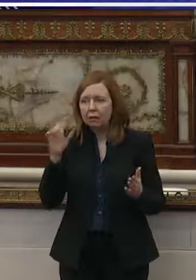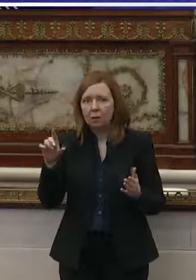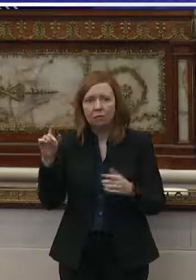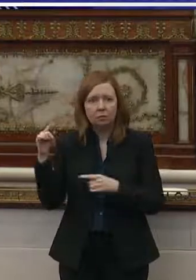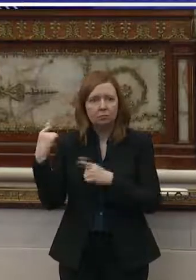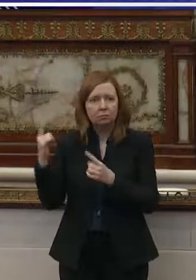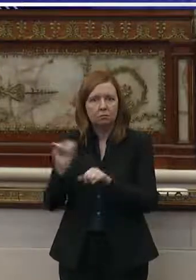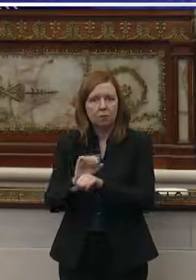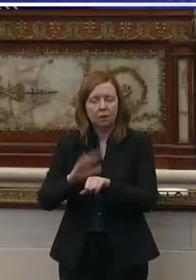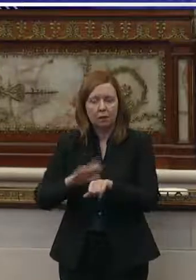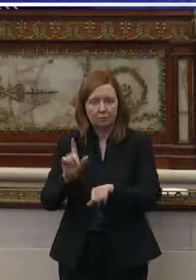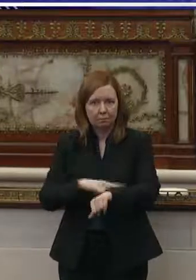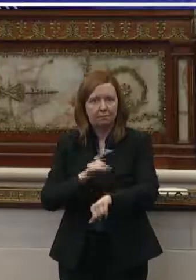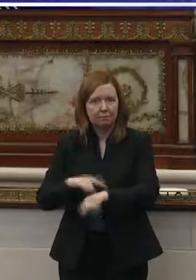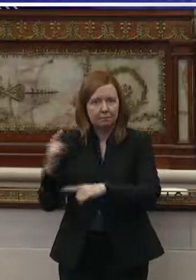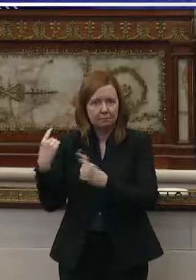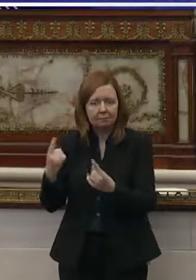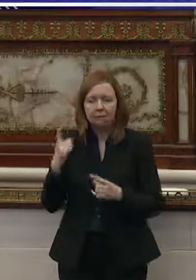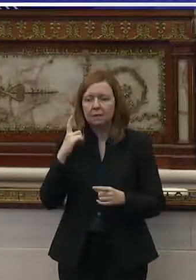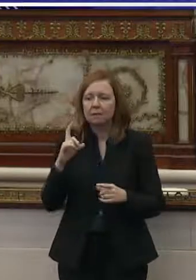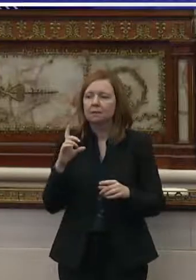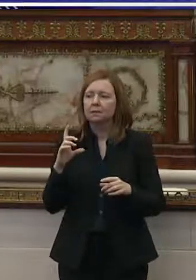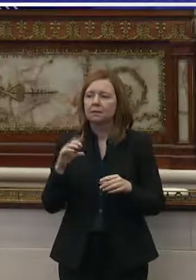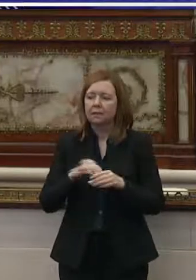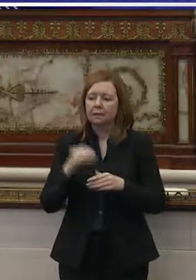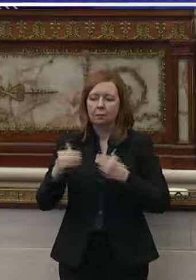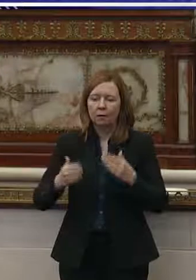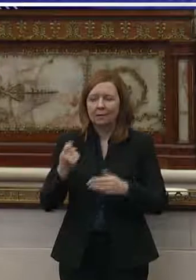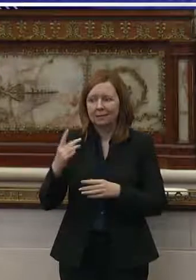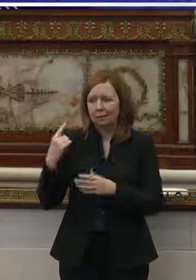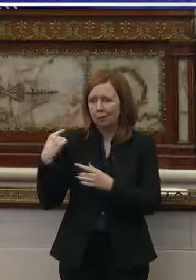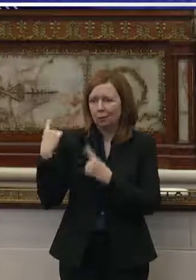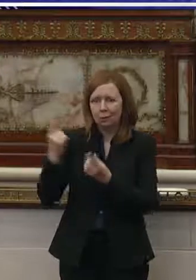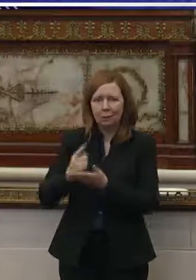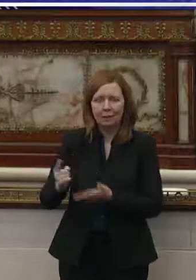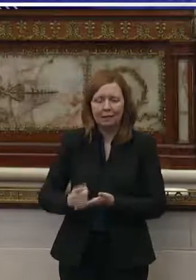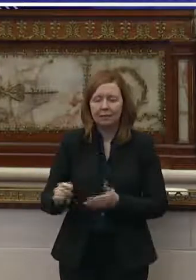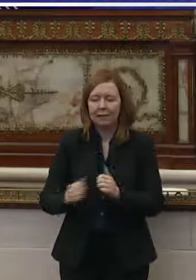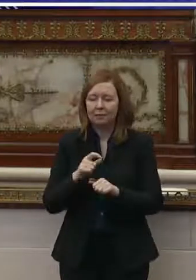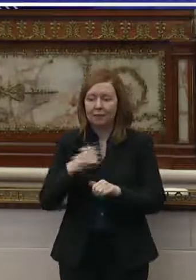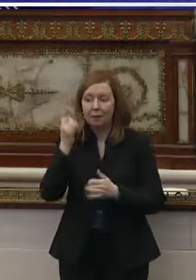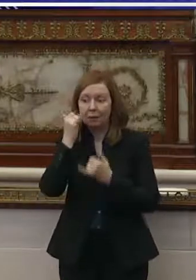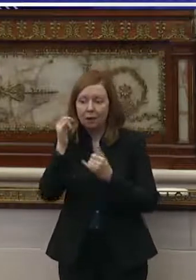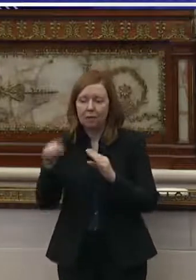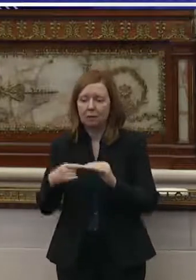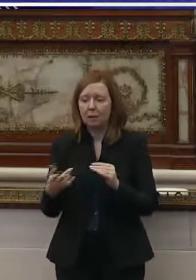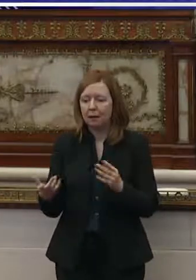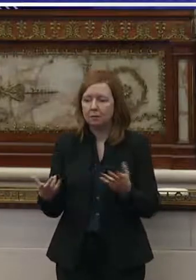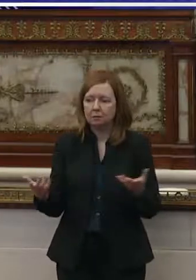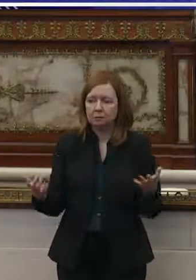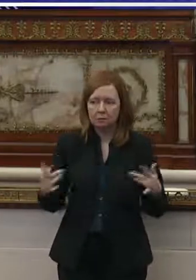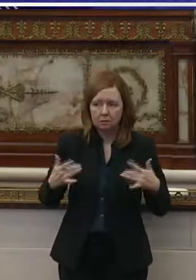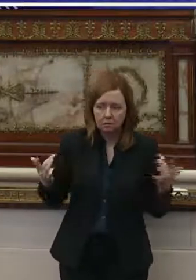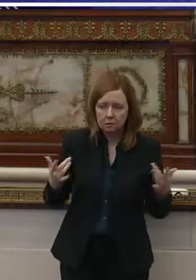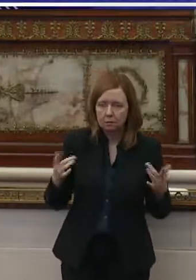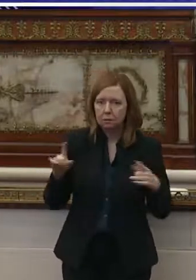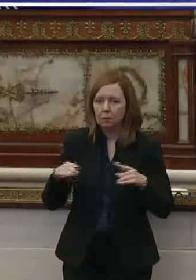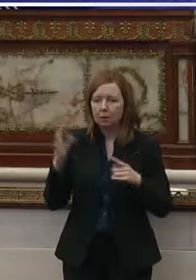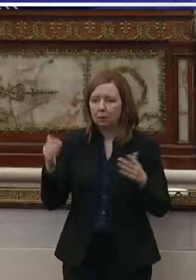for some time, because during the process over the past several weeks, and every time I called about when are we going to